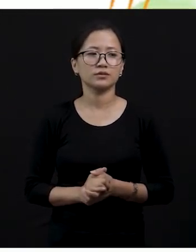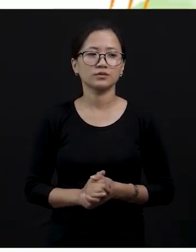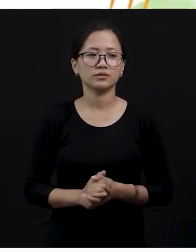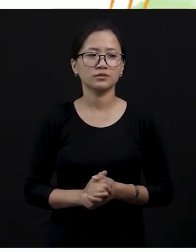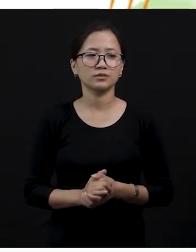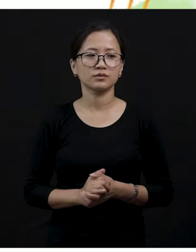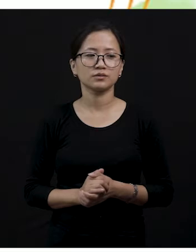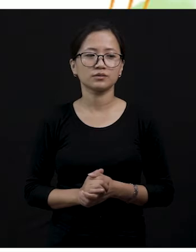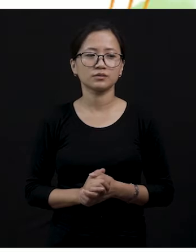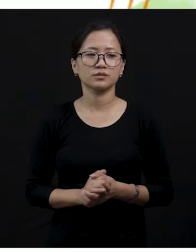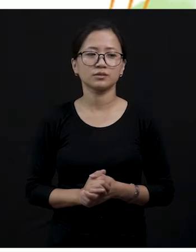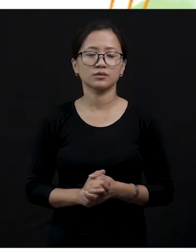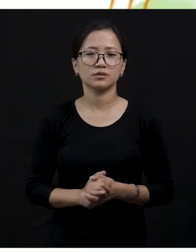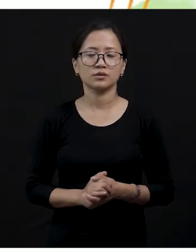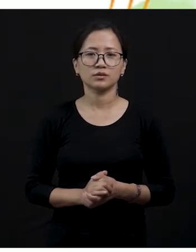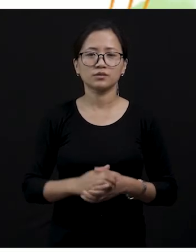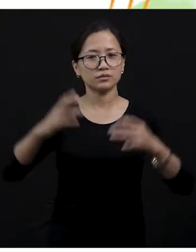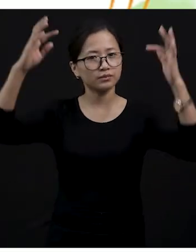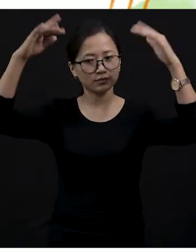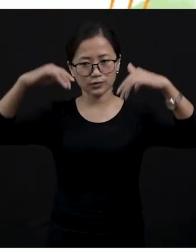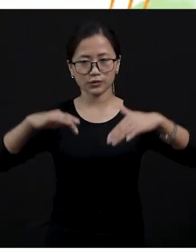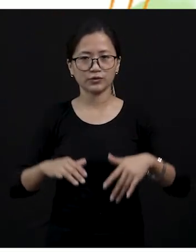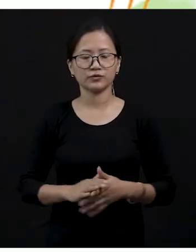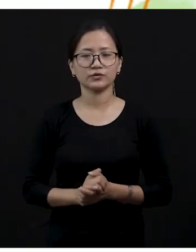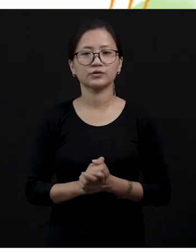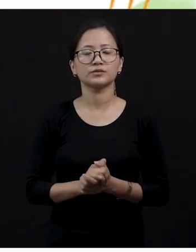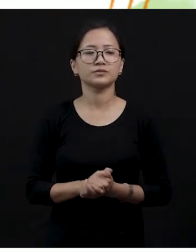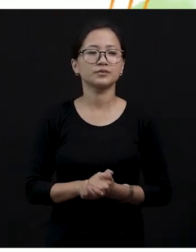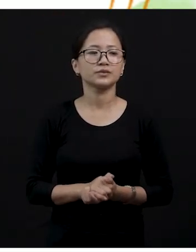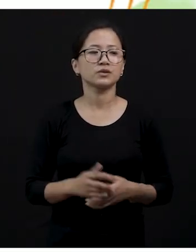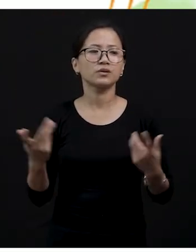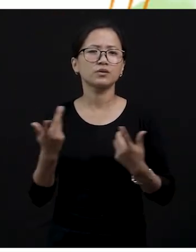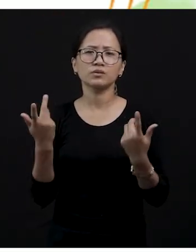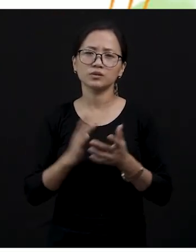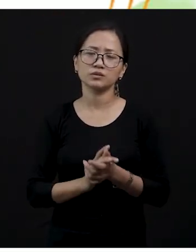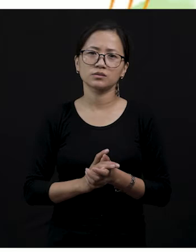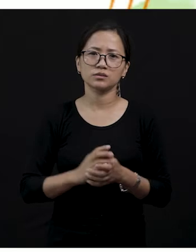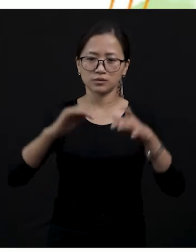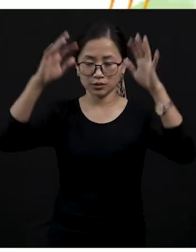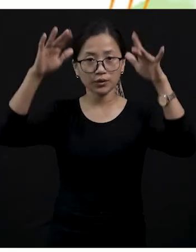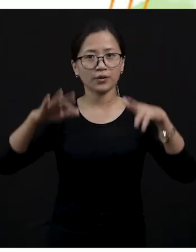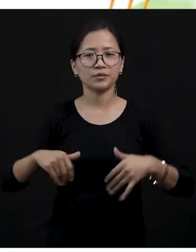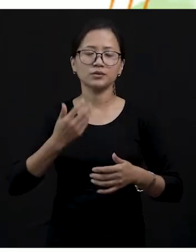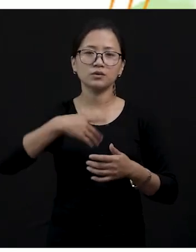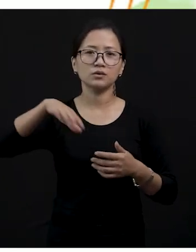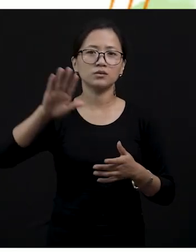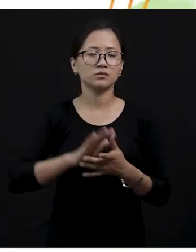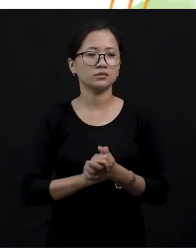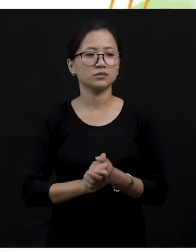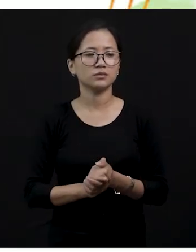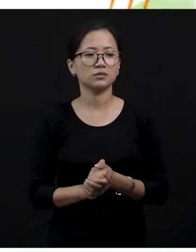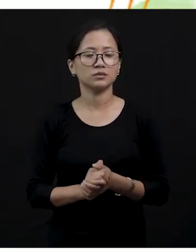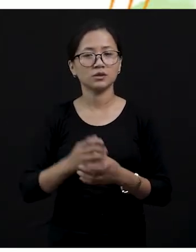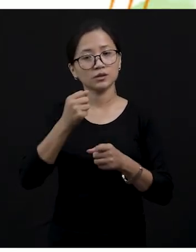of, see, rainfall. And where is this rain going? It goes down